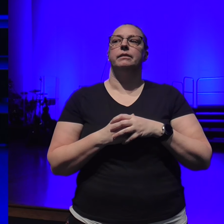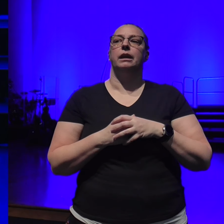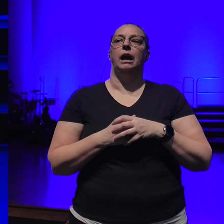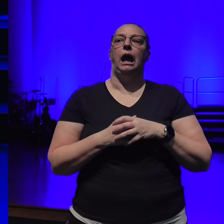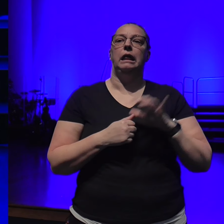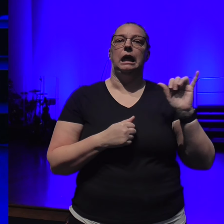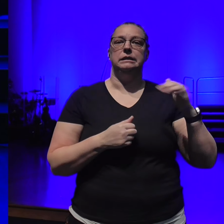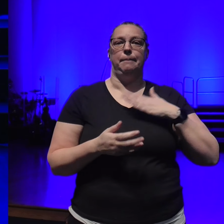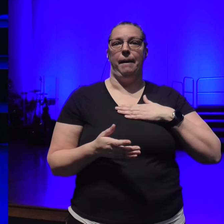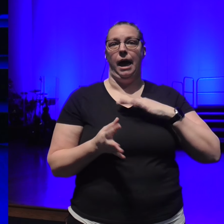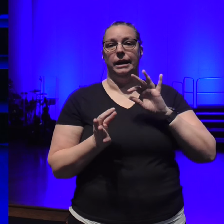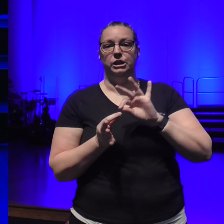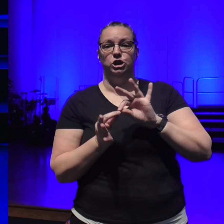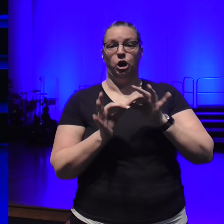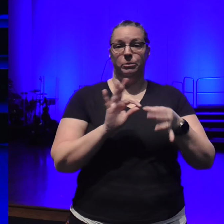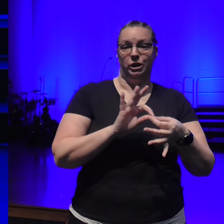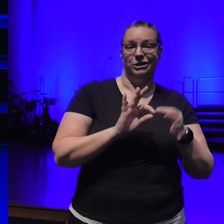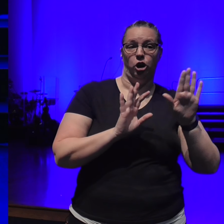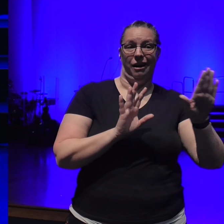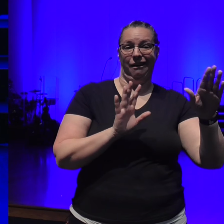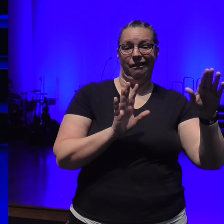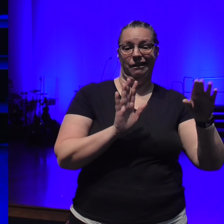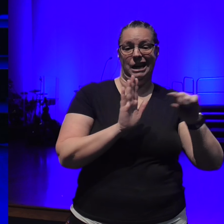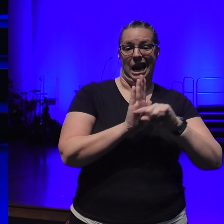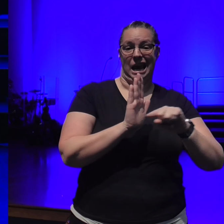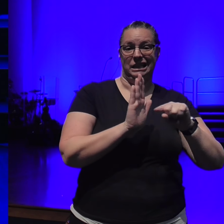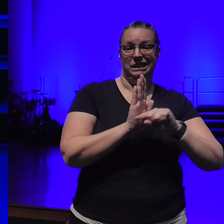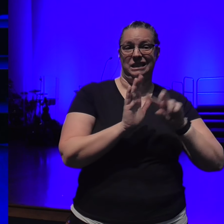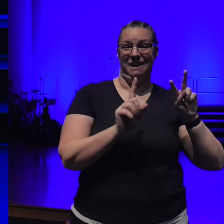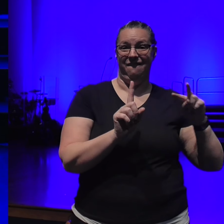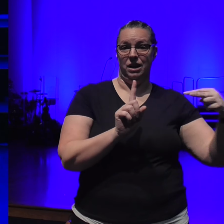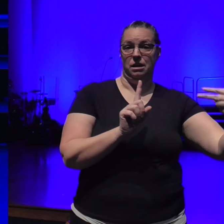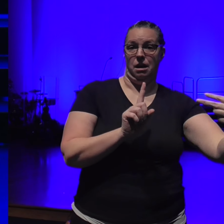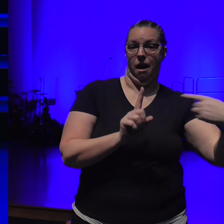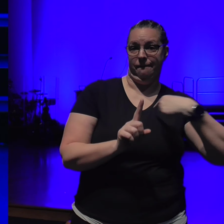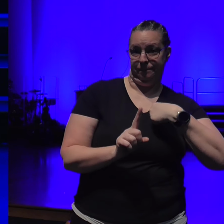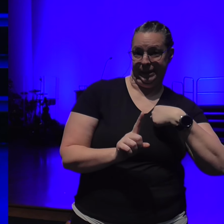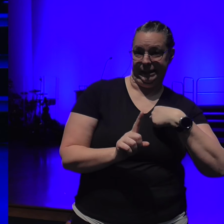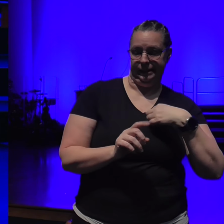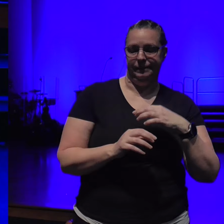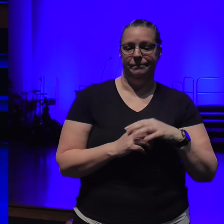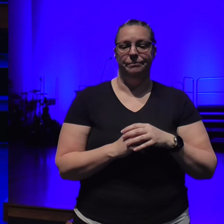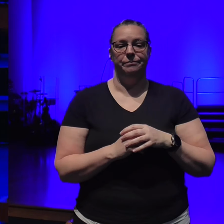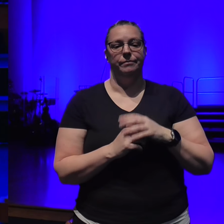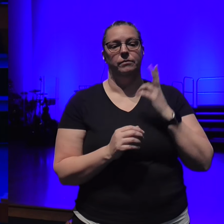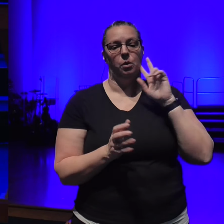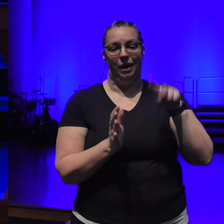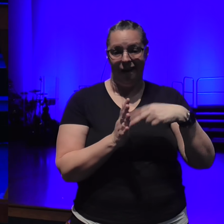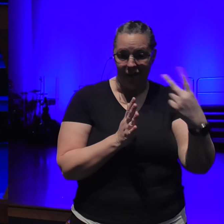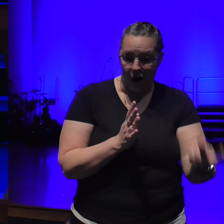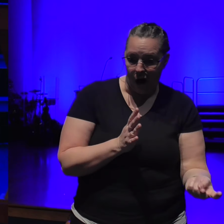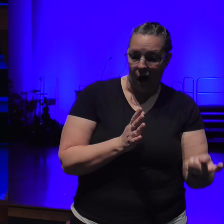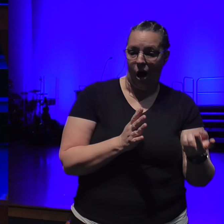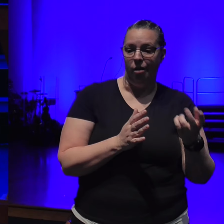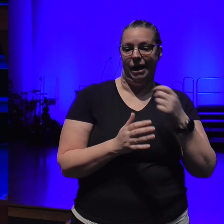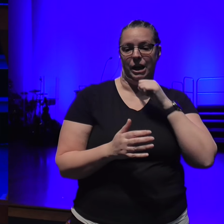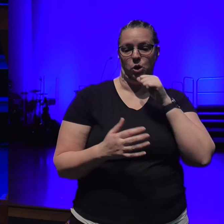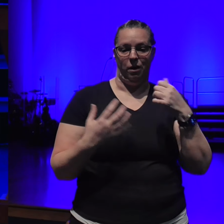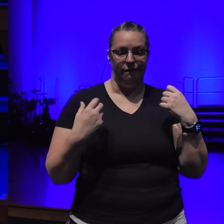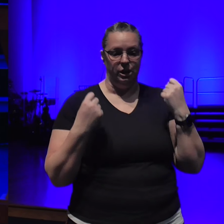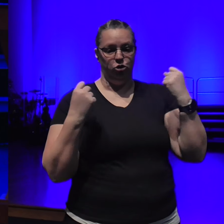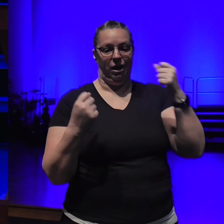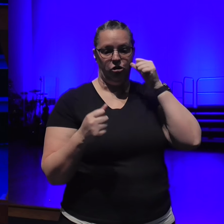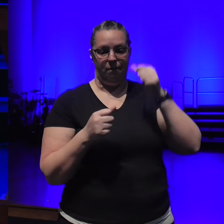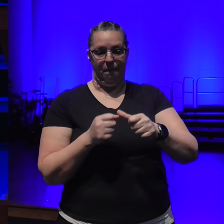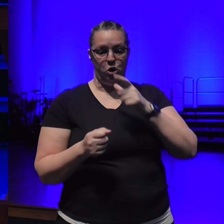my interpretation of someone's negative story about me, that I fall into when I don't have the strength or resilience to remember who I really